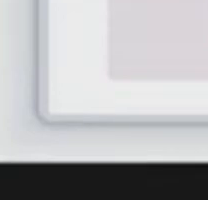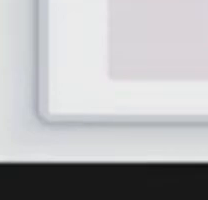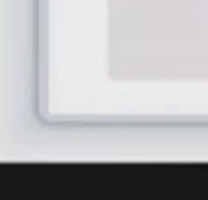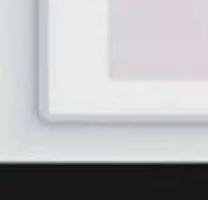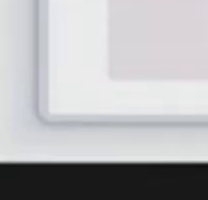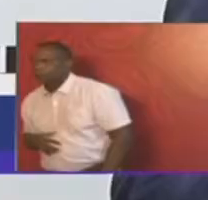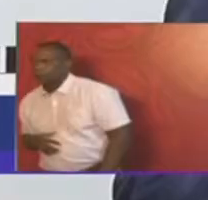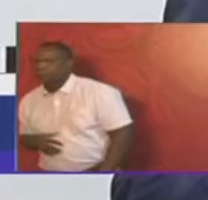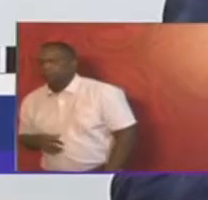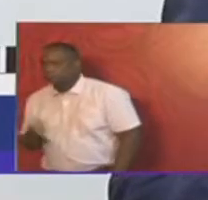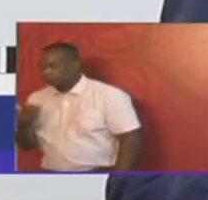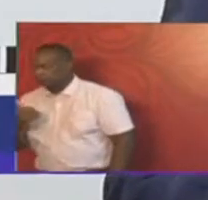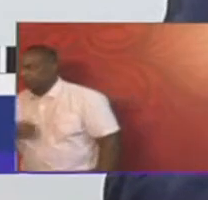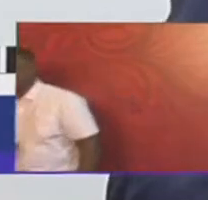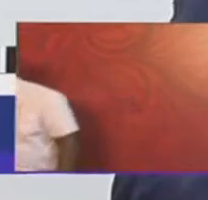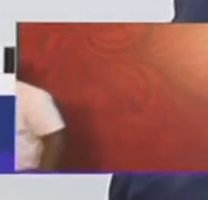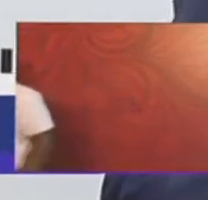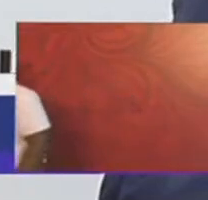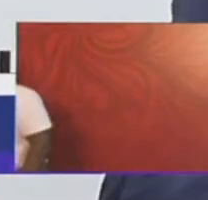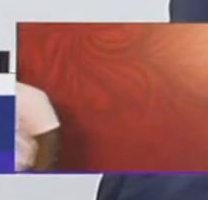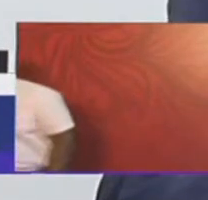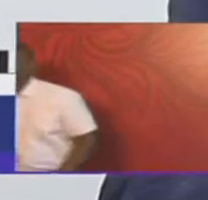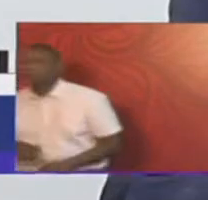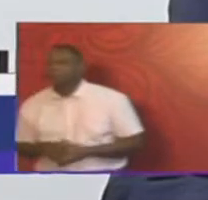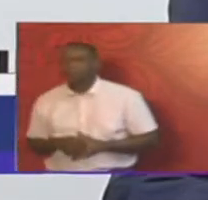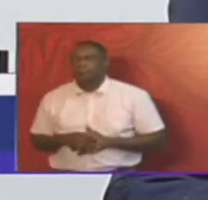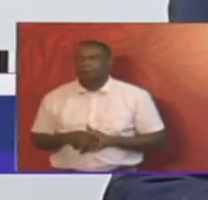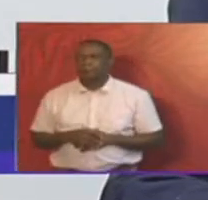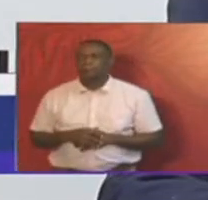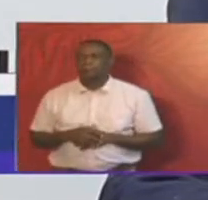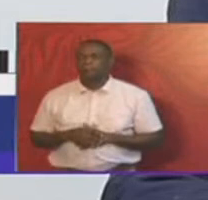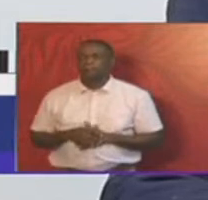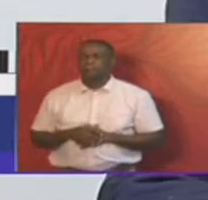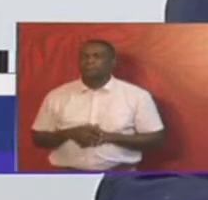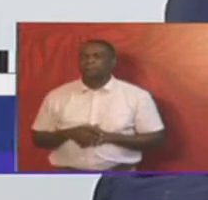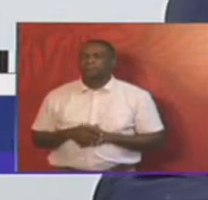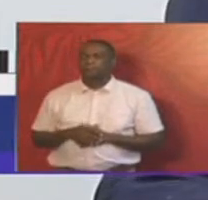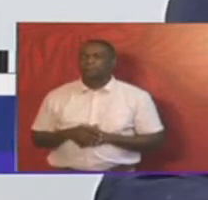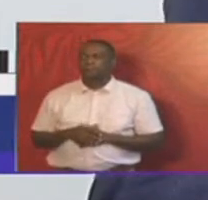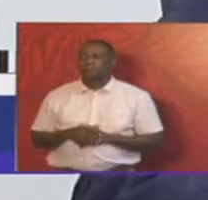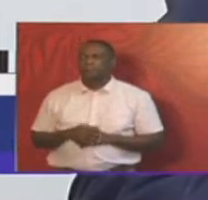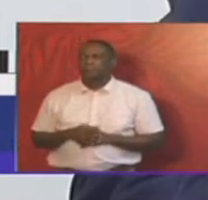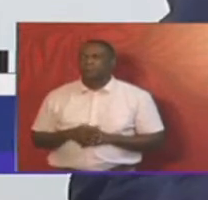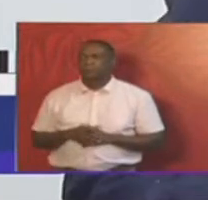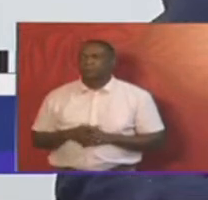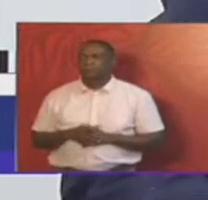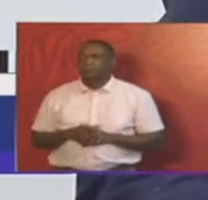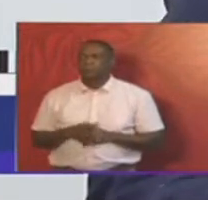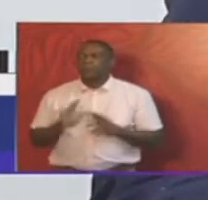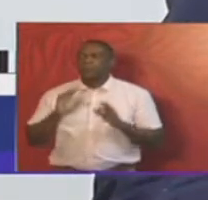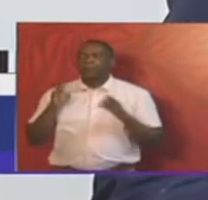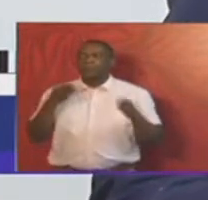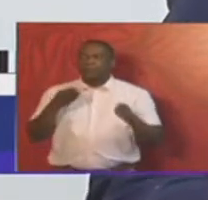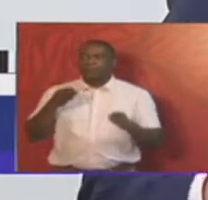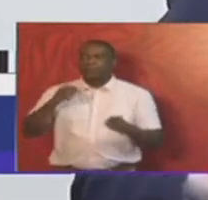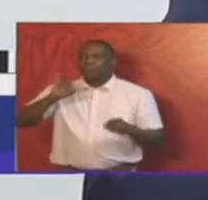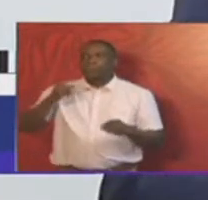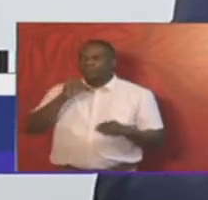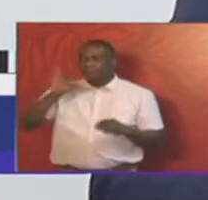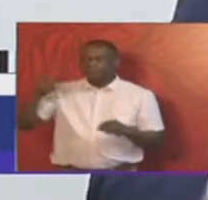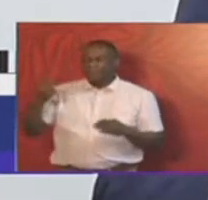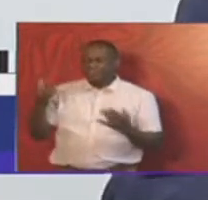100,000. No, we don't need that slide as yet. We don't. I'm talking strictly about Johnson & Johnson now. We received